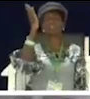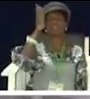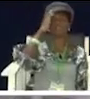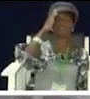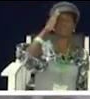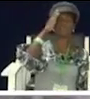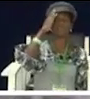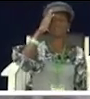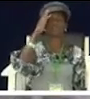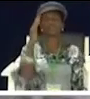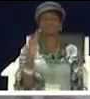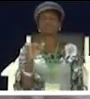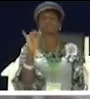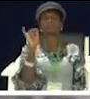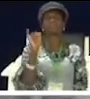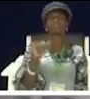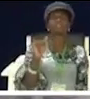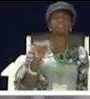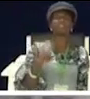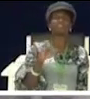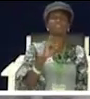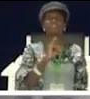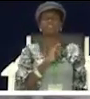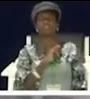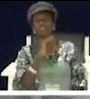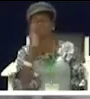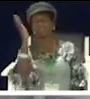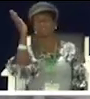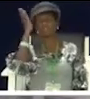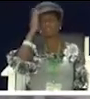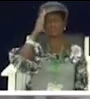I know. Yes, I